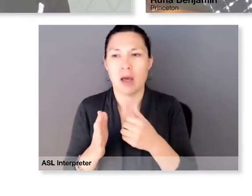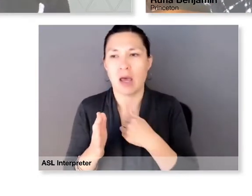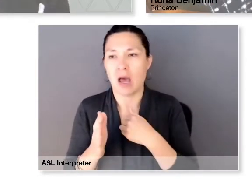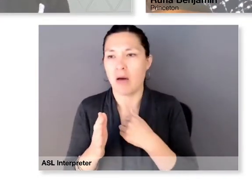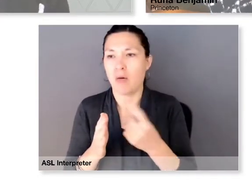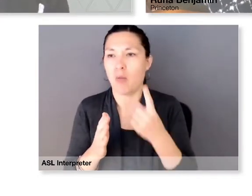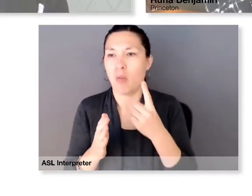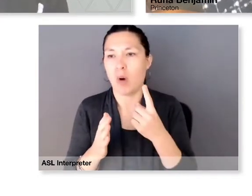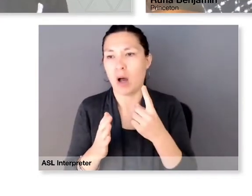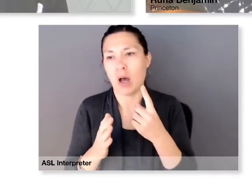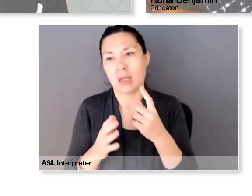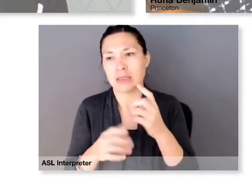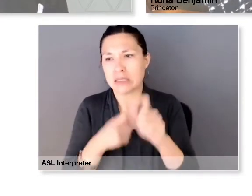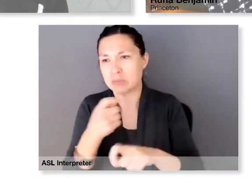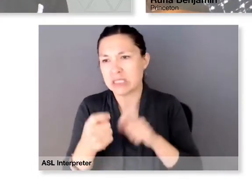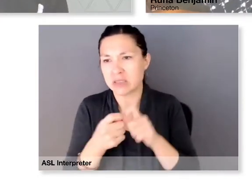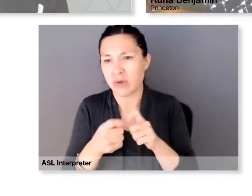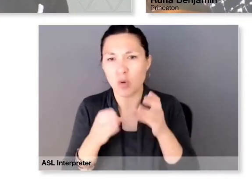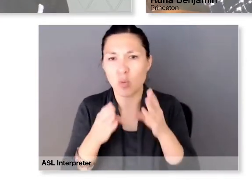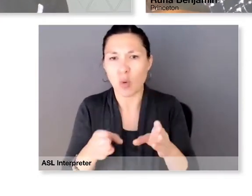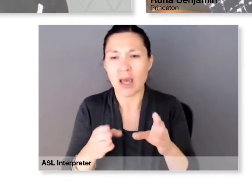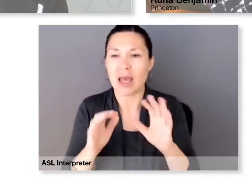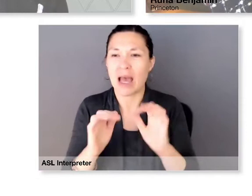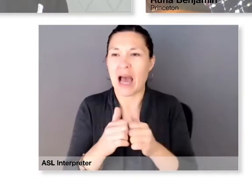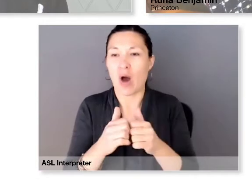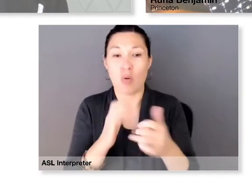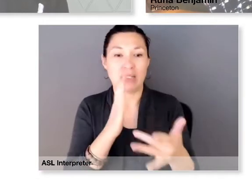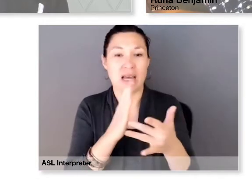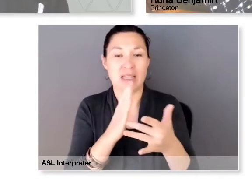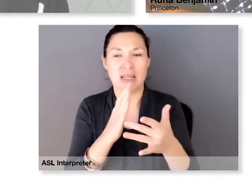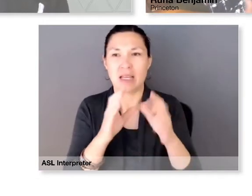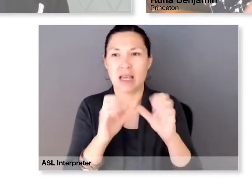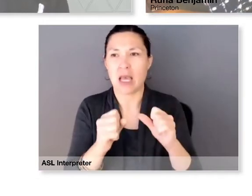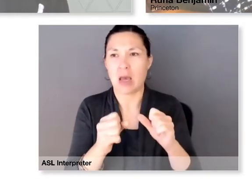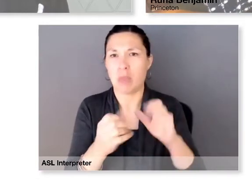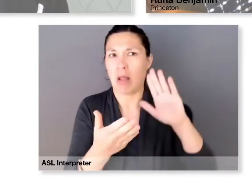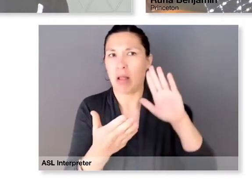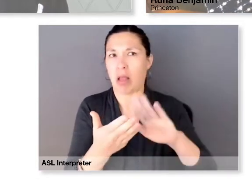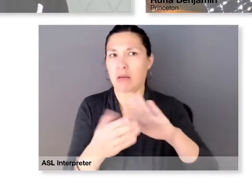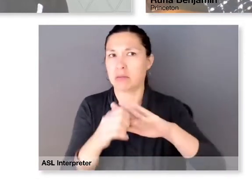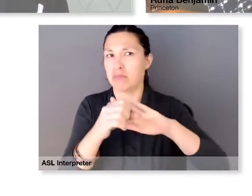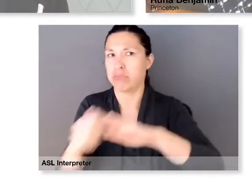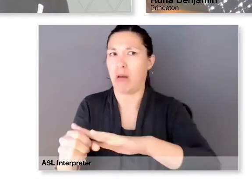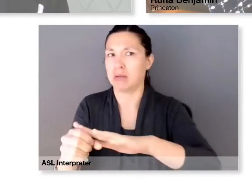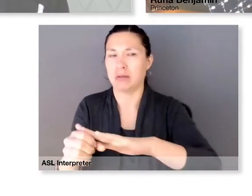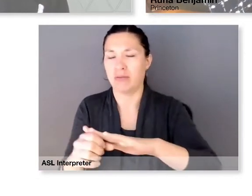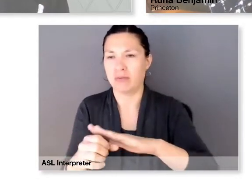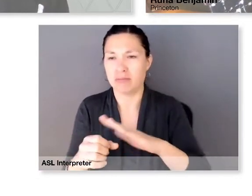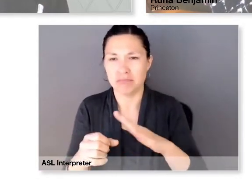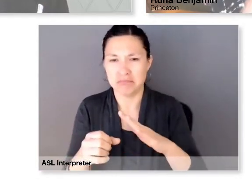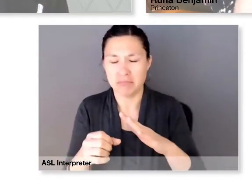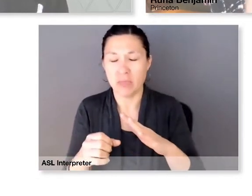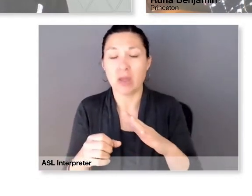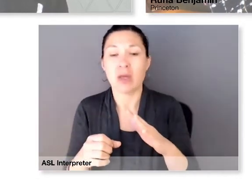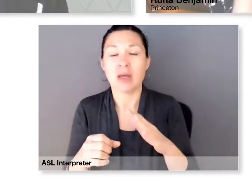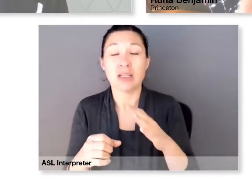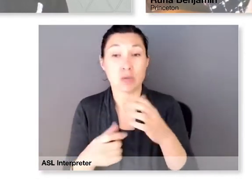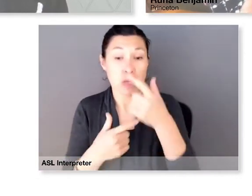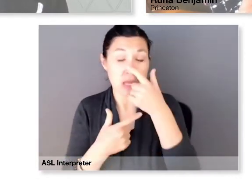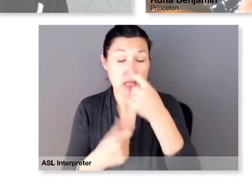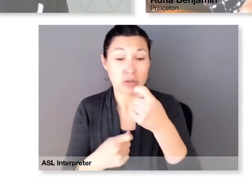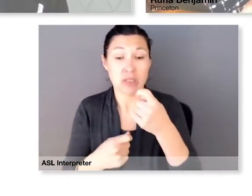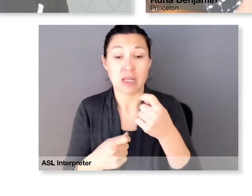more empowering, less oppressive. The ones that I find fascinating is when these